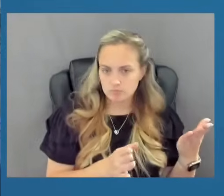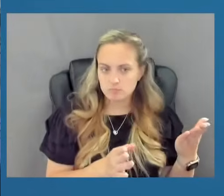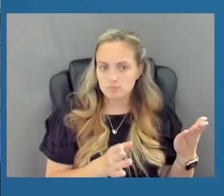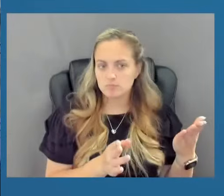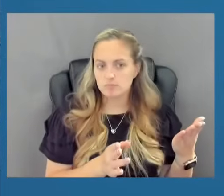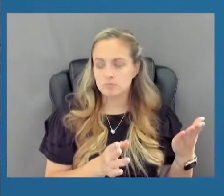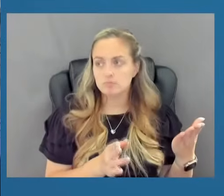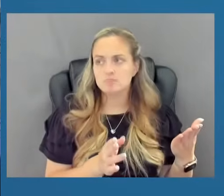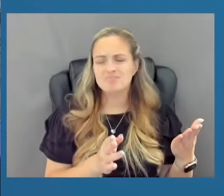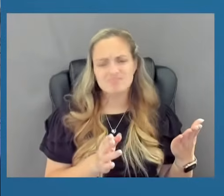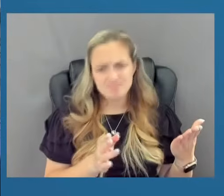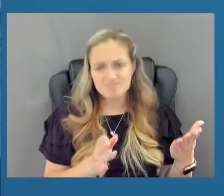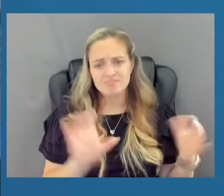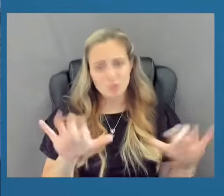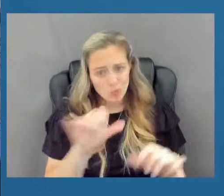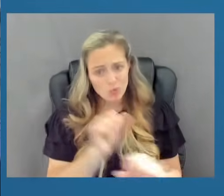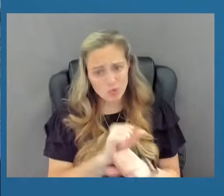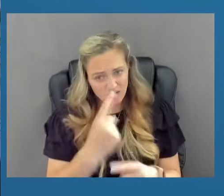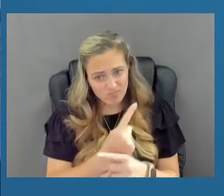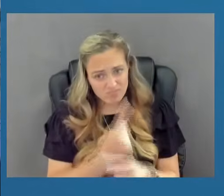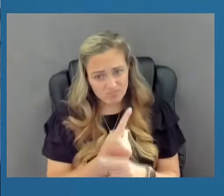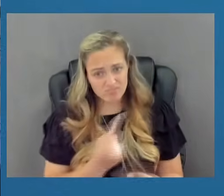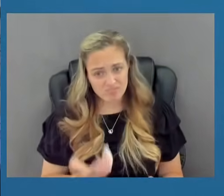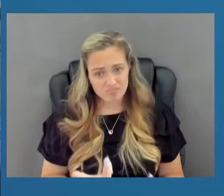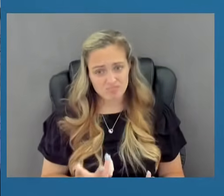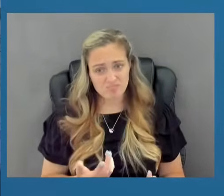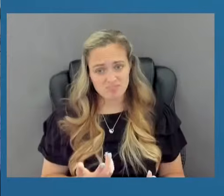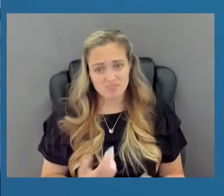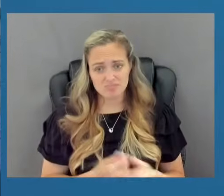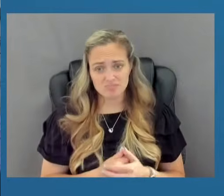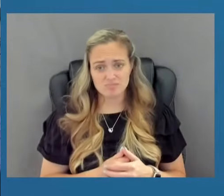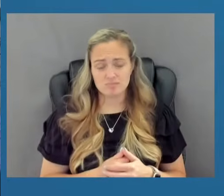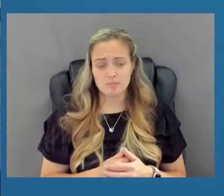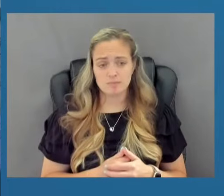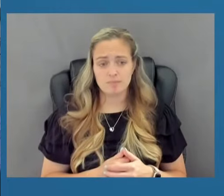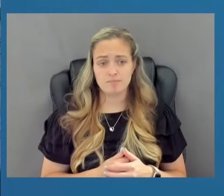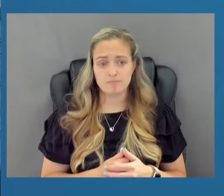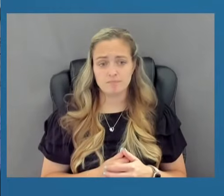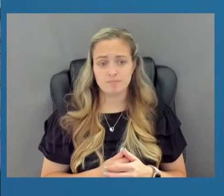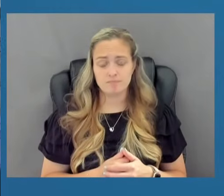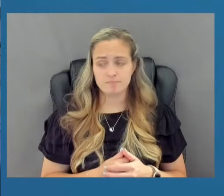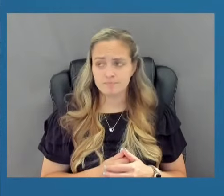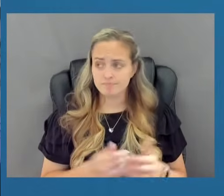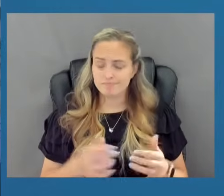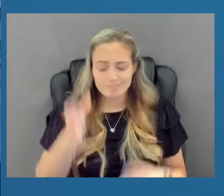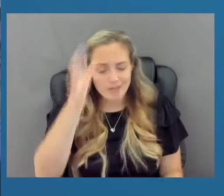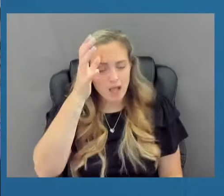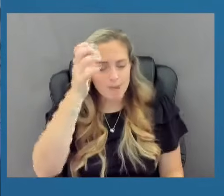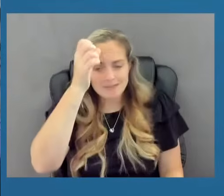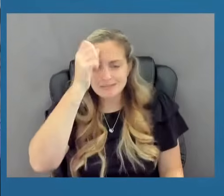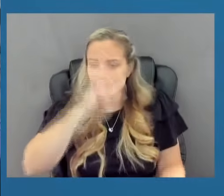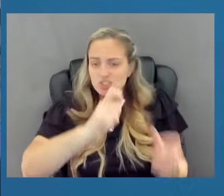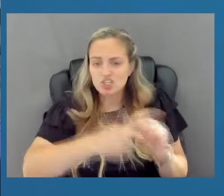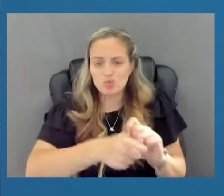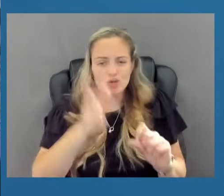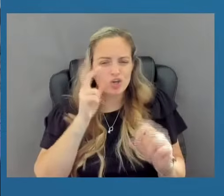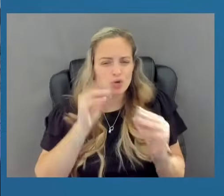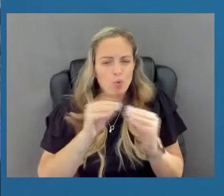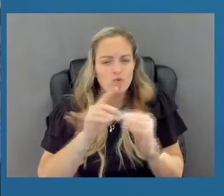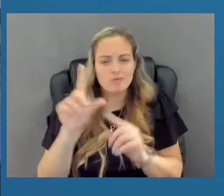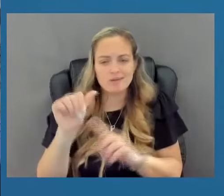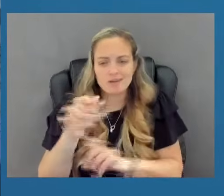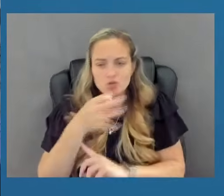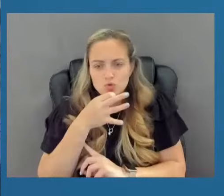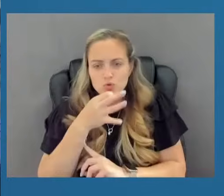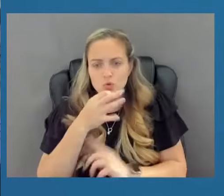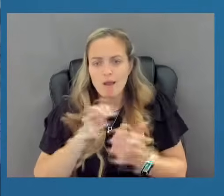faith. Make sure you do it right. These are common sense changes. You'll hear more from our district attorney about how they're going